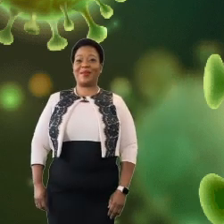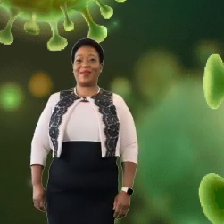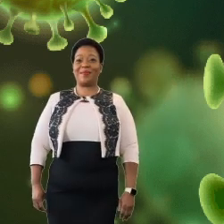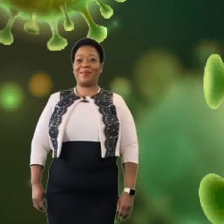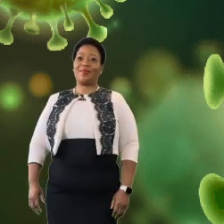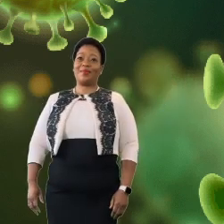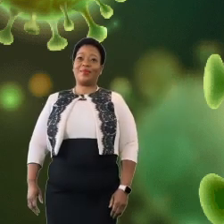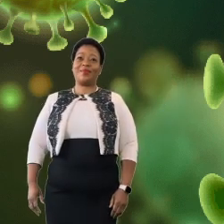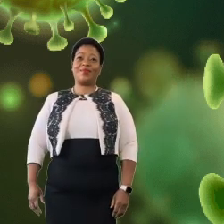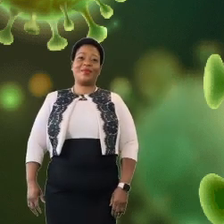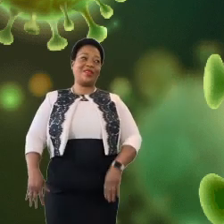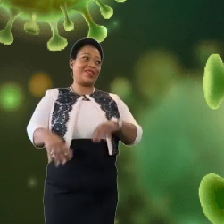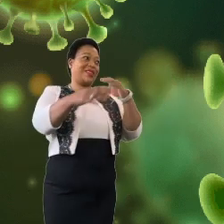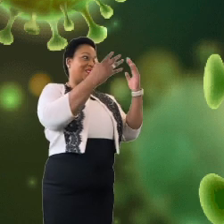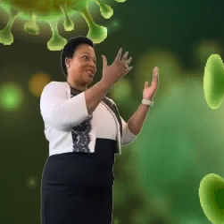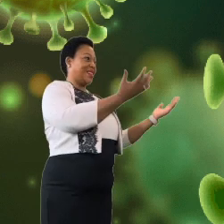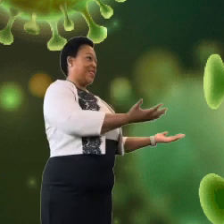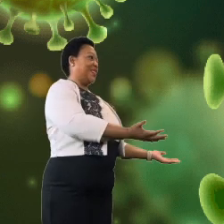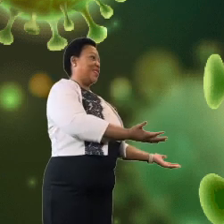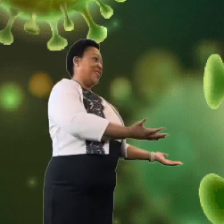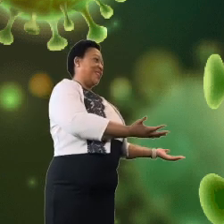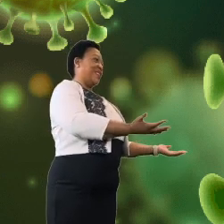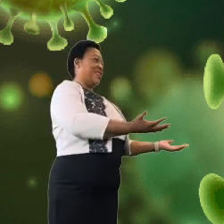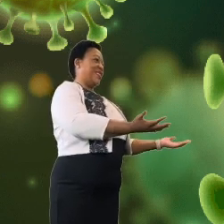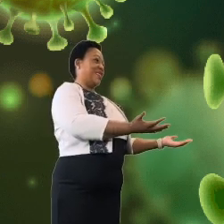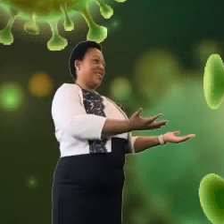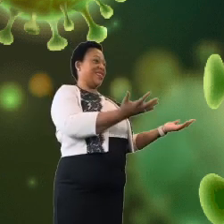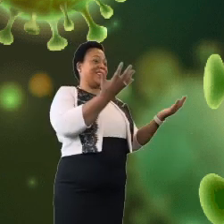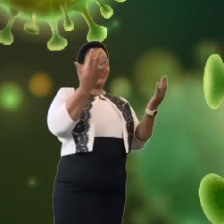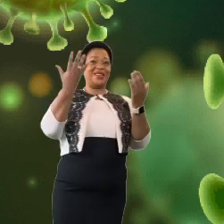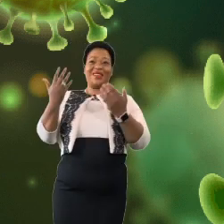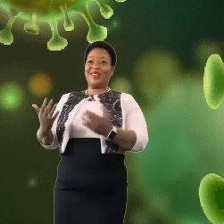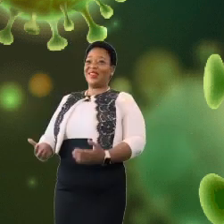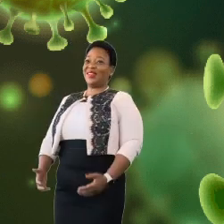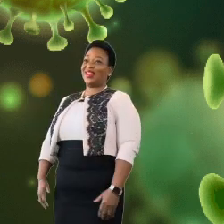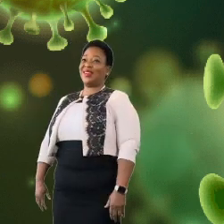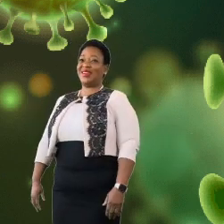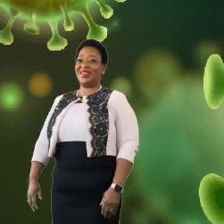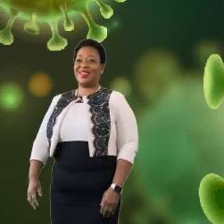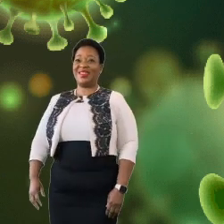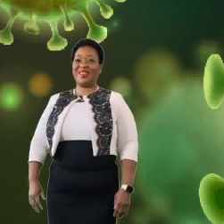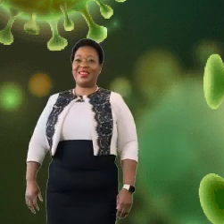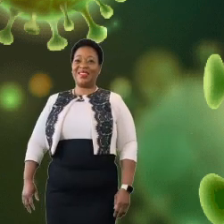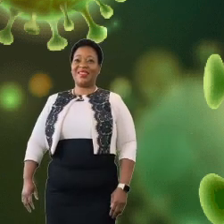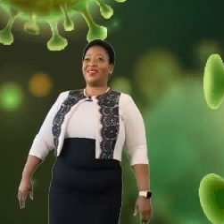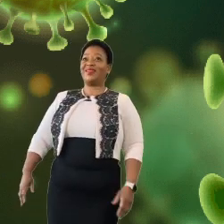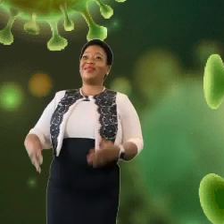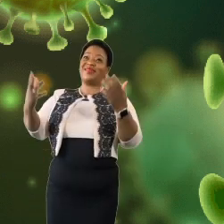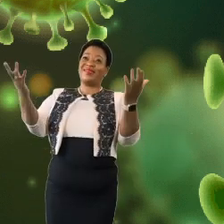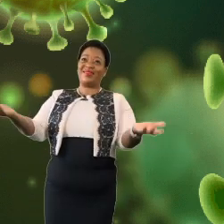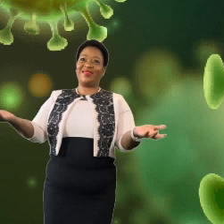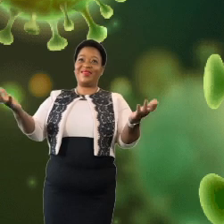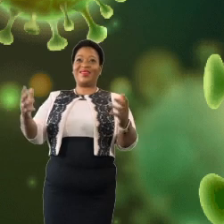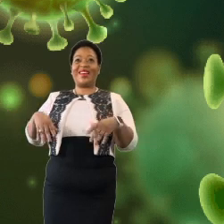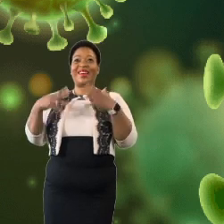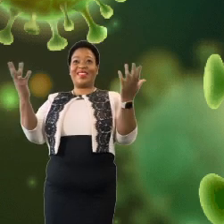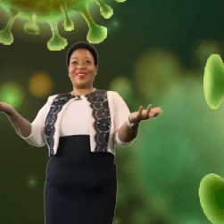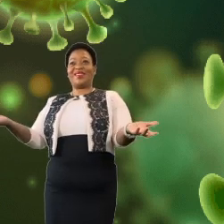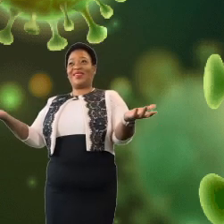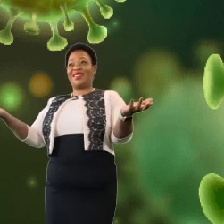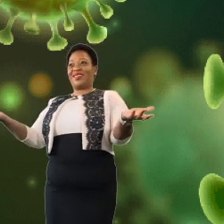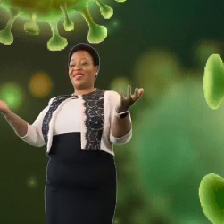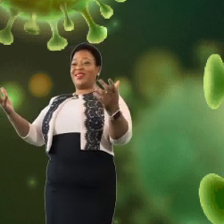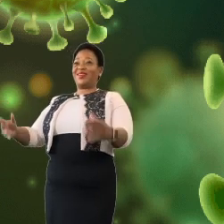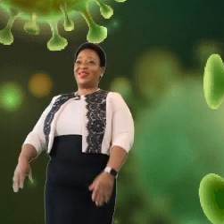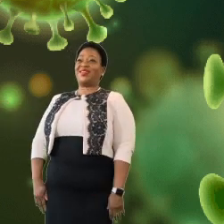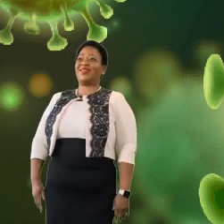to see it. We see the work stream being represented by at